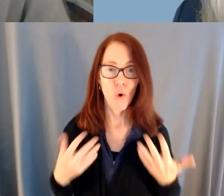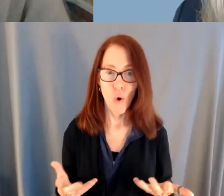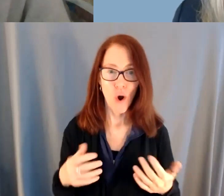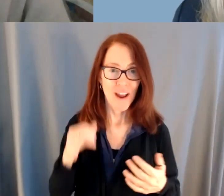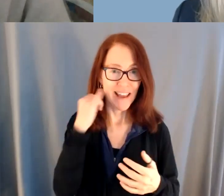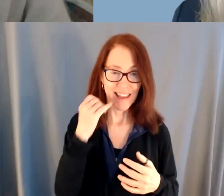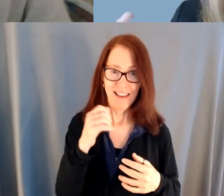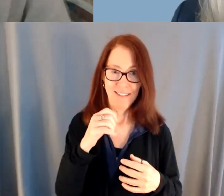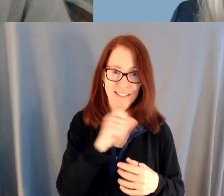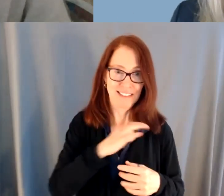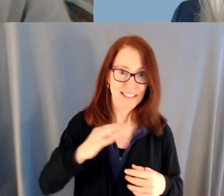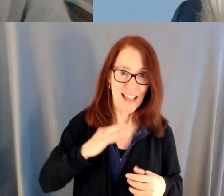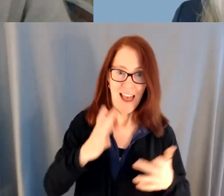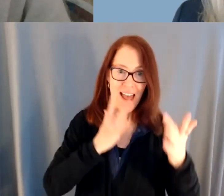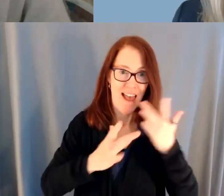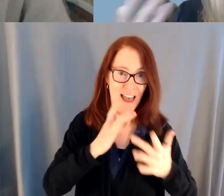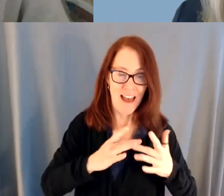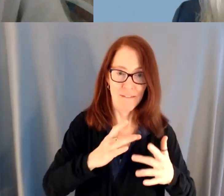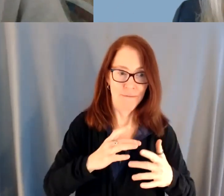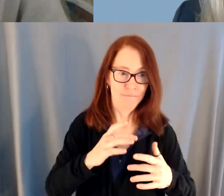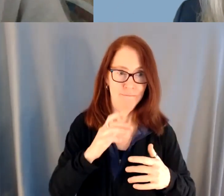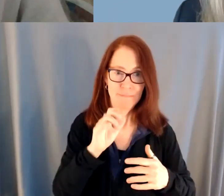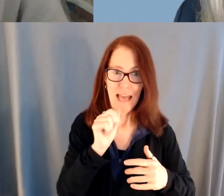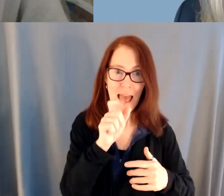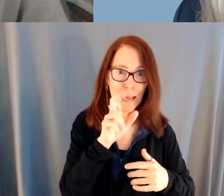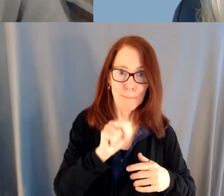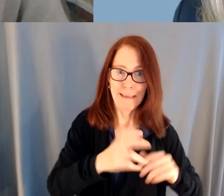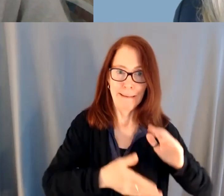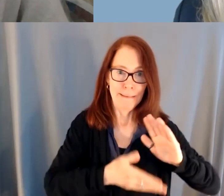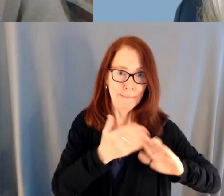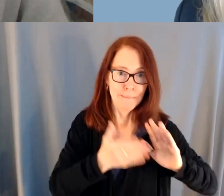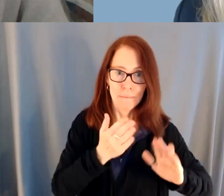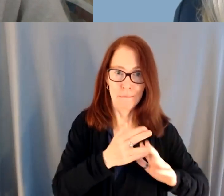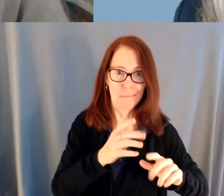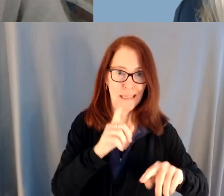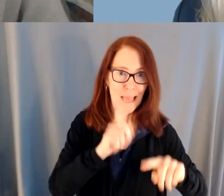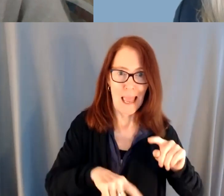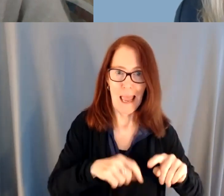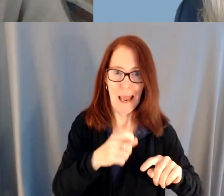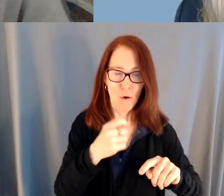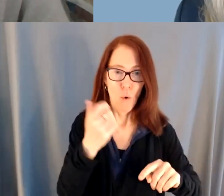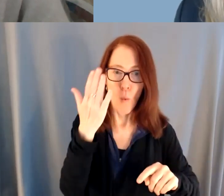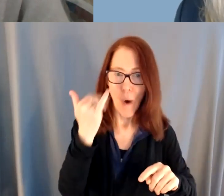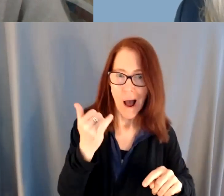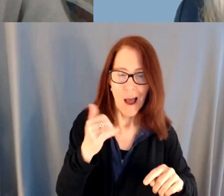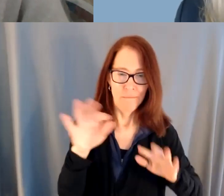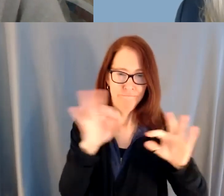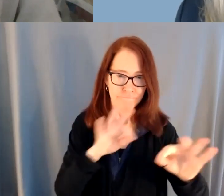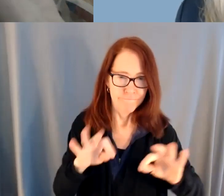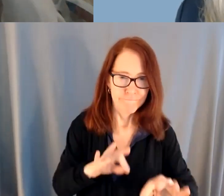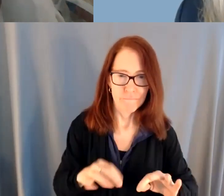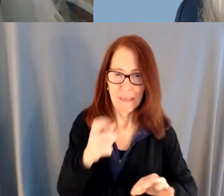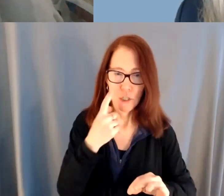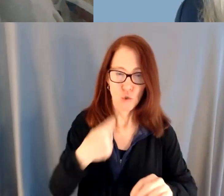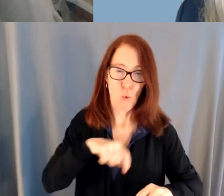administratively, you're saying it would be an undue administrative burden, you might explain why it's not administratively